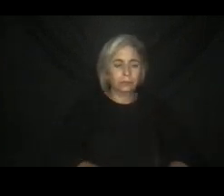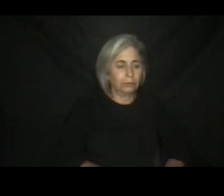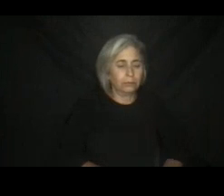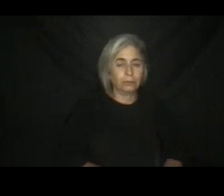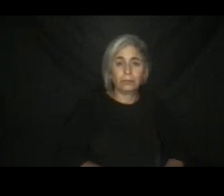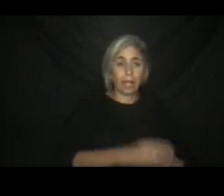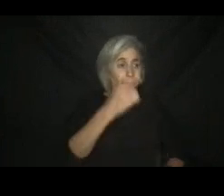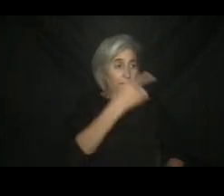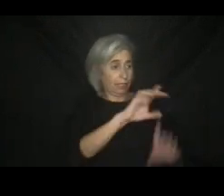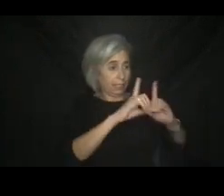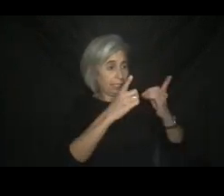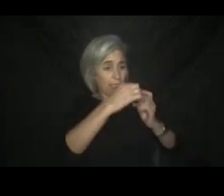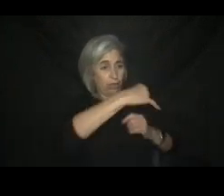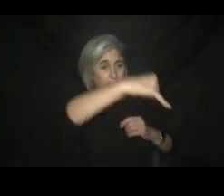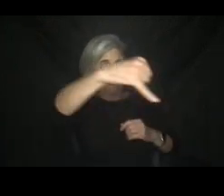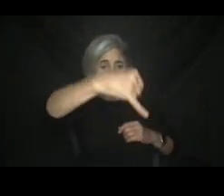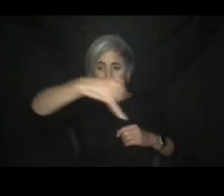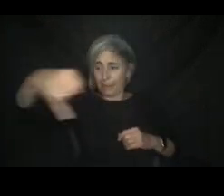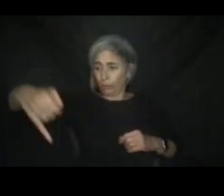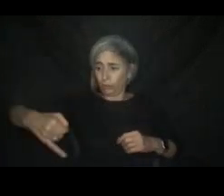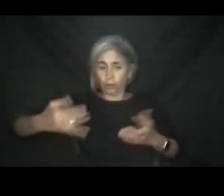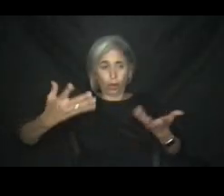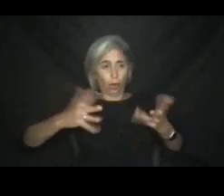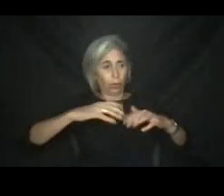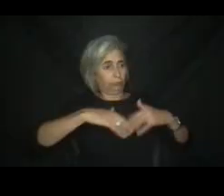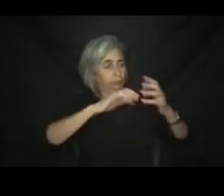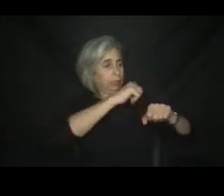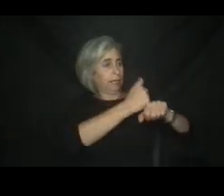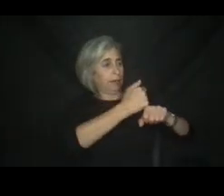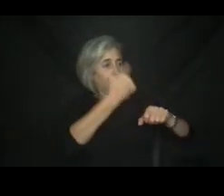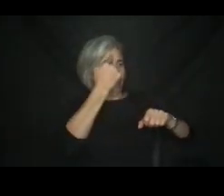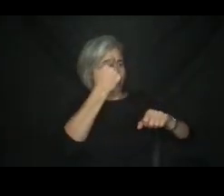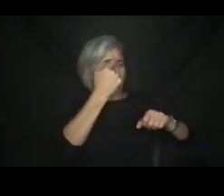These are the district boundaries that are in existence as of this moment, as of today.